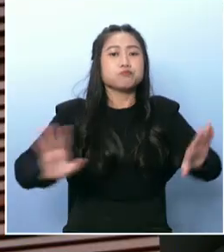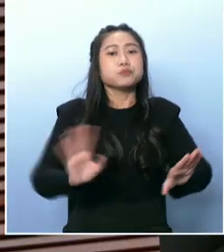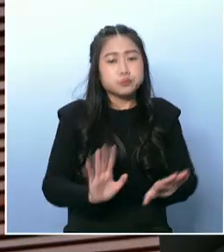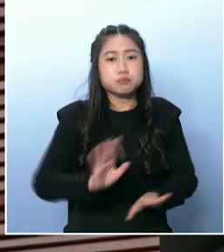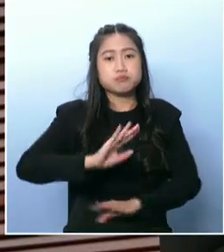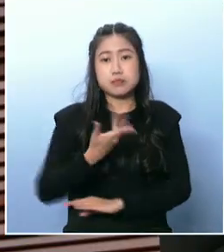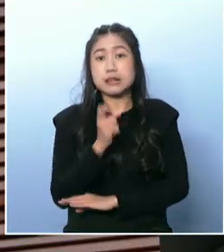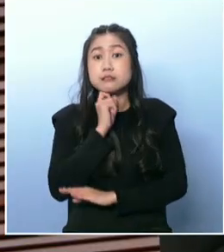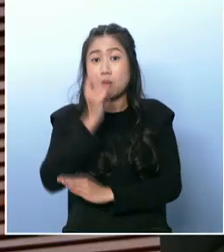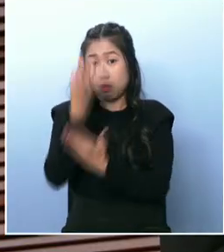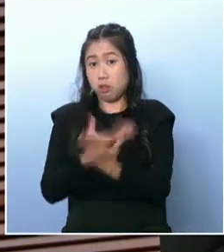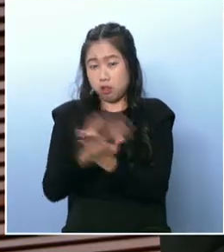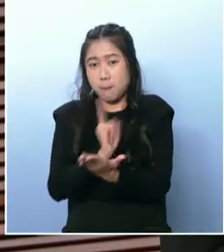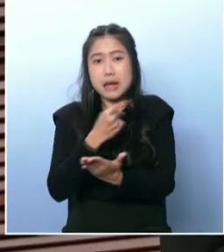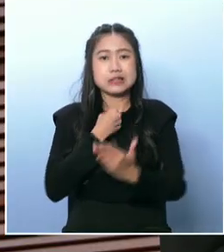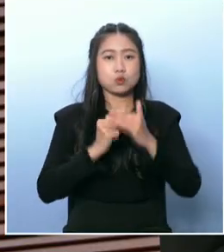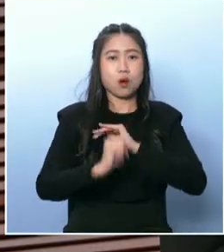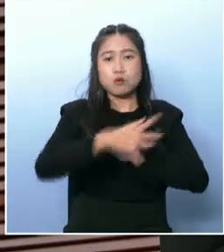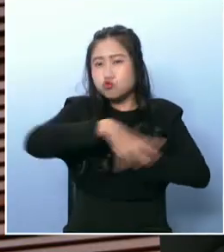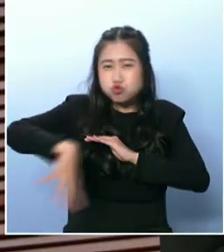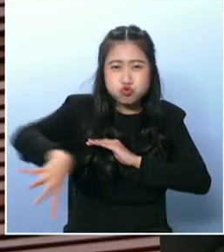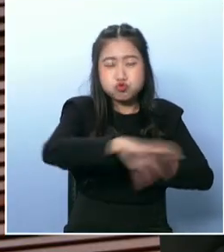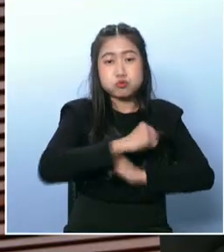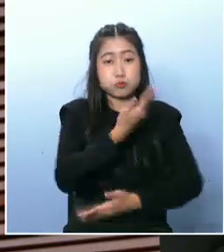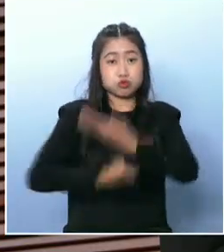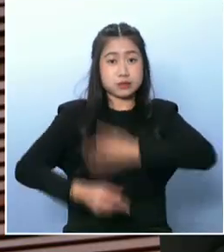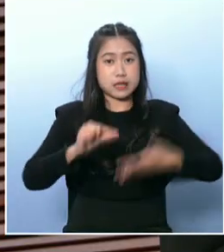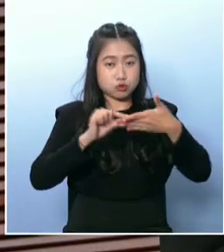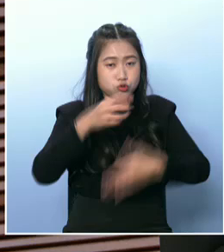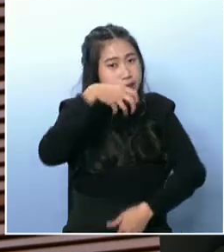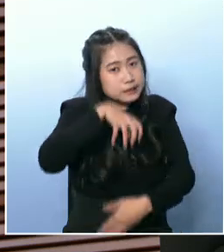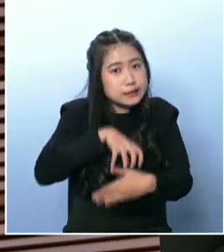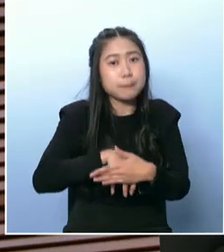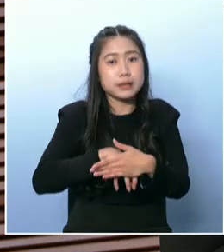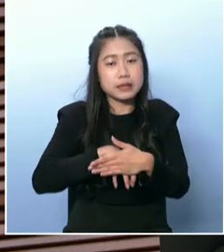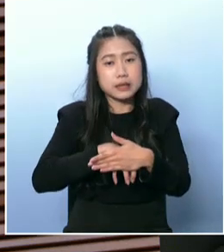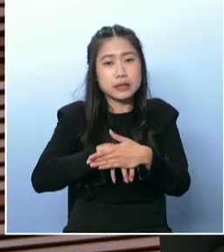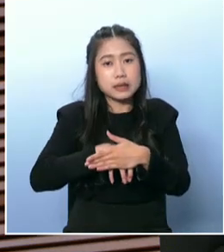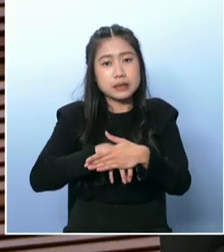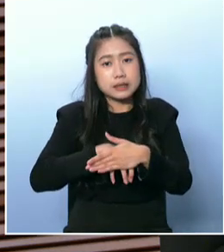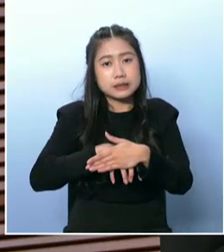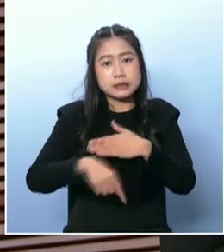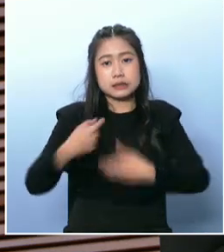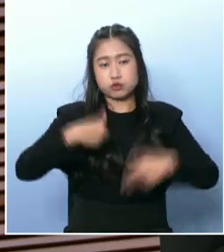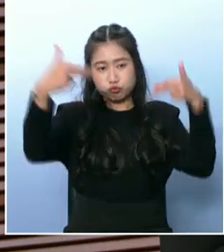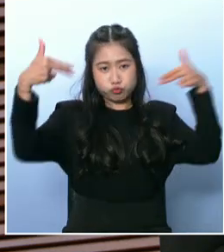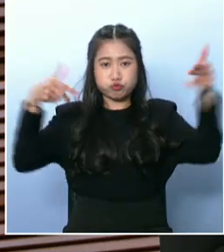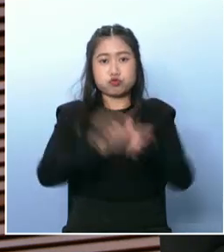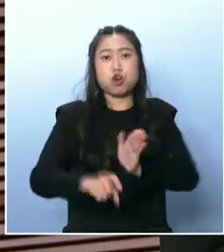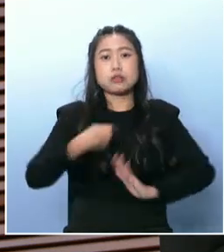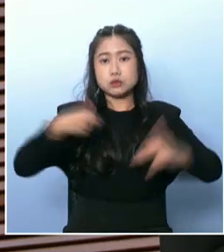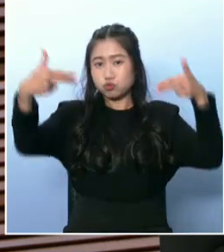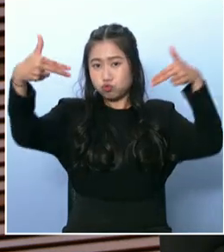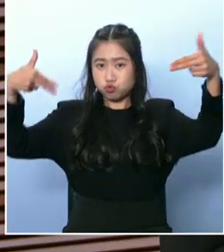individual cases, we're not going to comment on that, but we do have guidelines asking the residential care homes for PWDs to